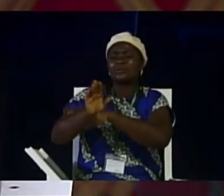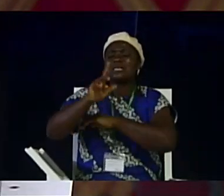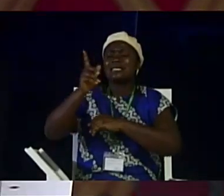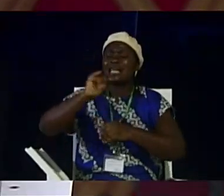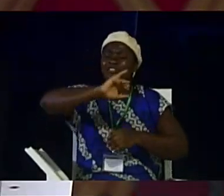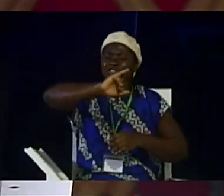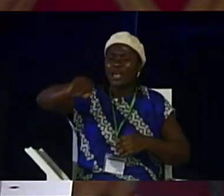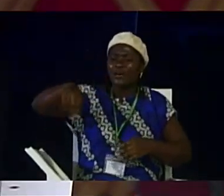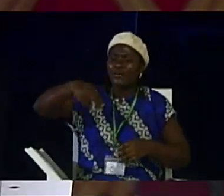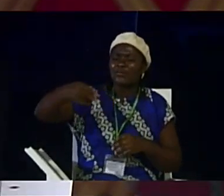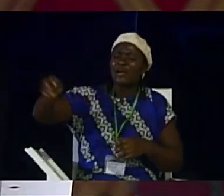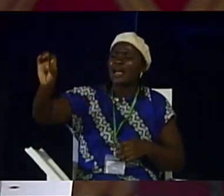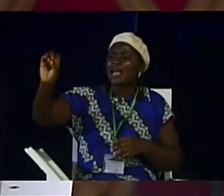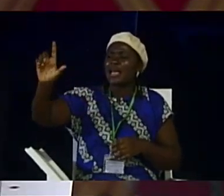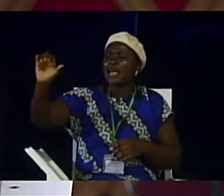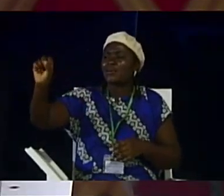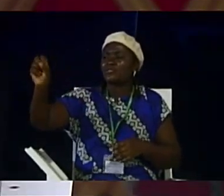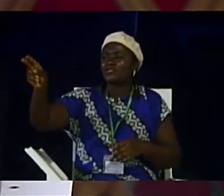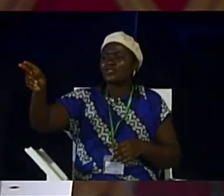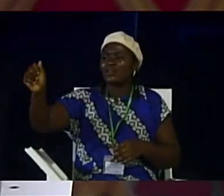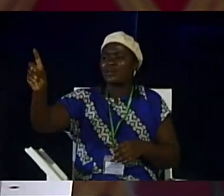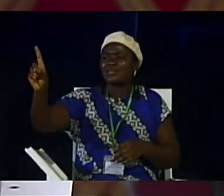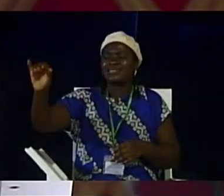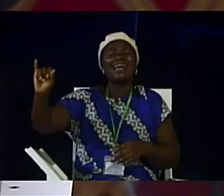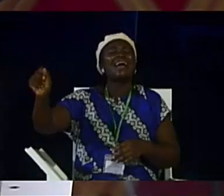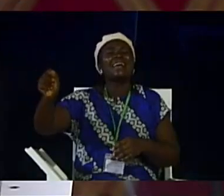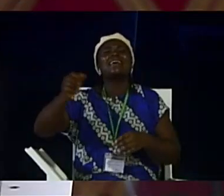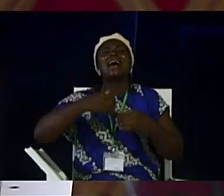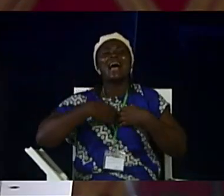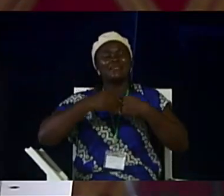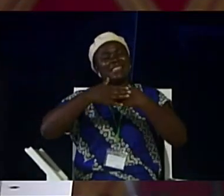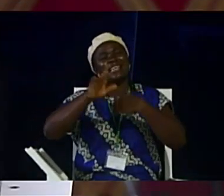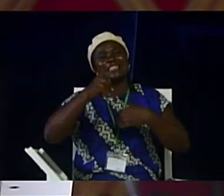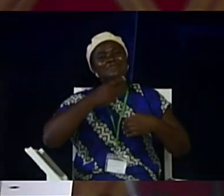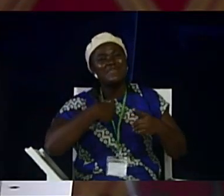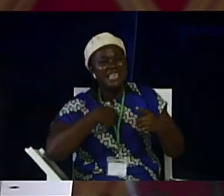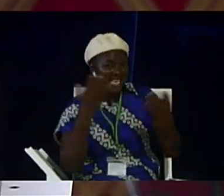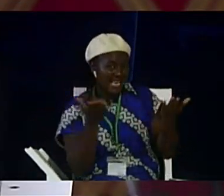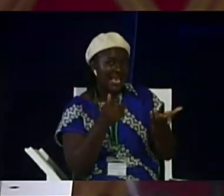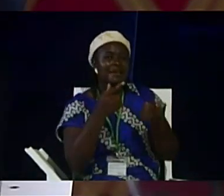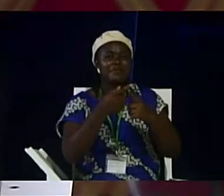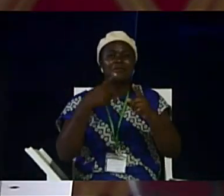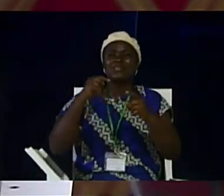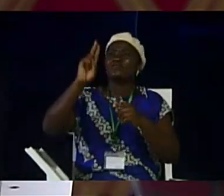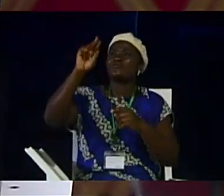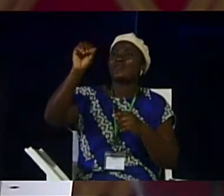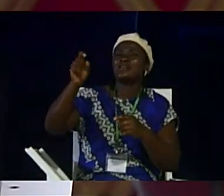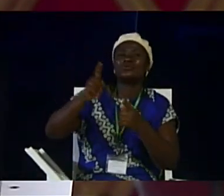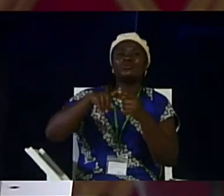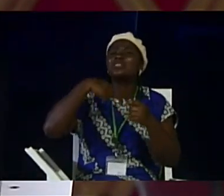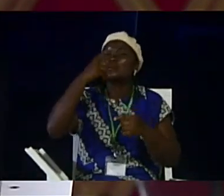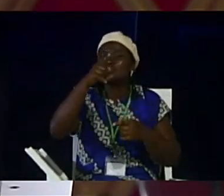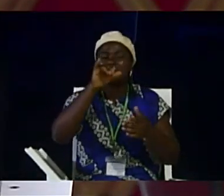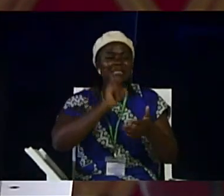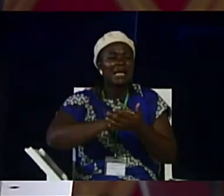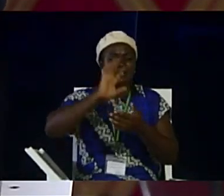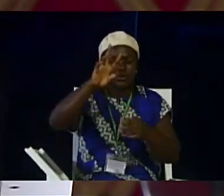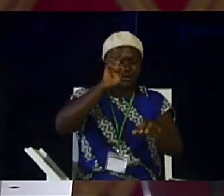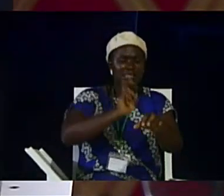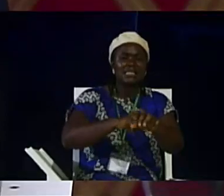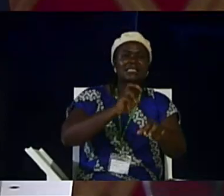El Shaddai, has sent me here from the U.S. to tell you that your season